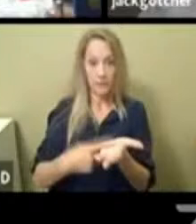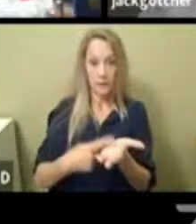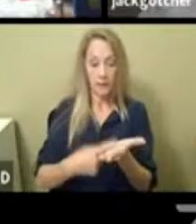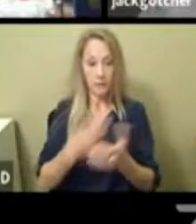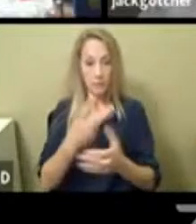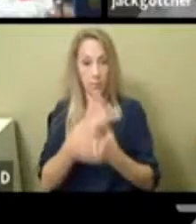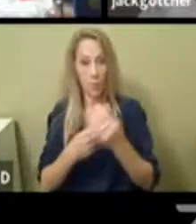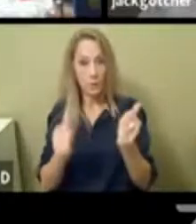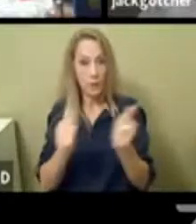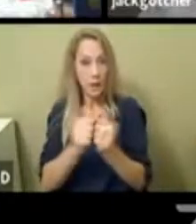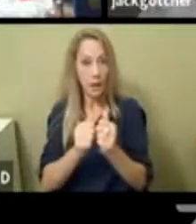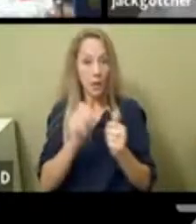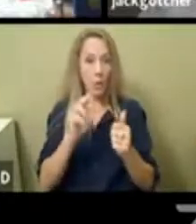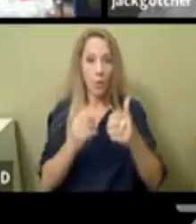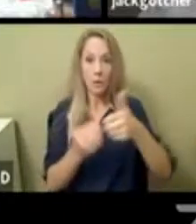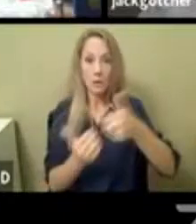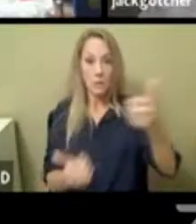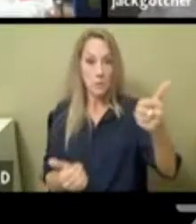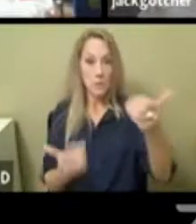or do that separately.